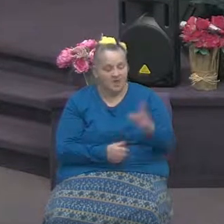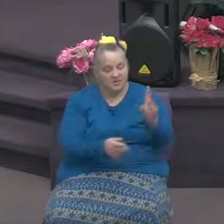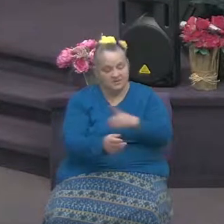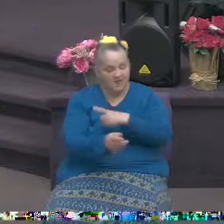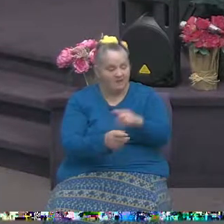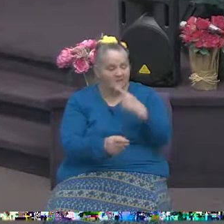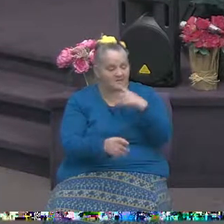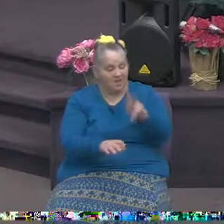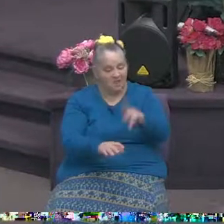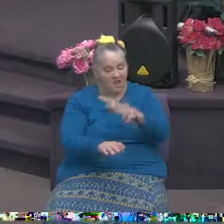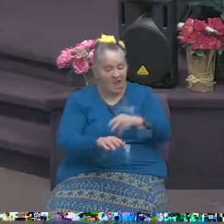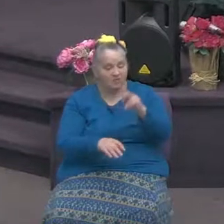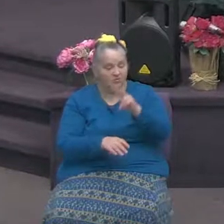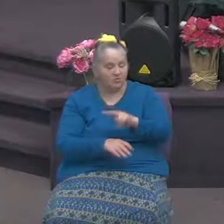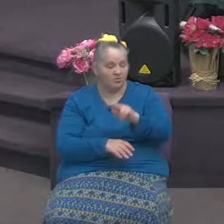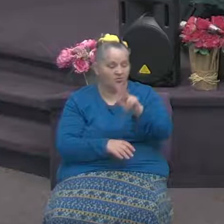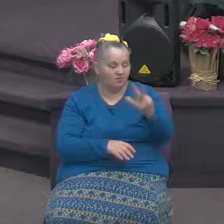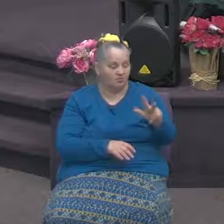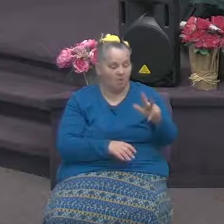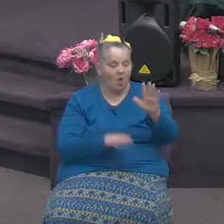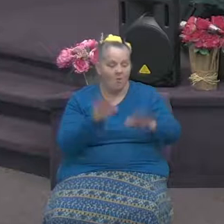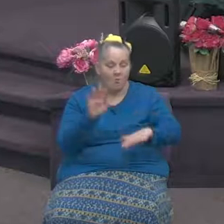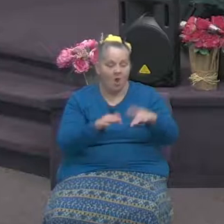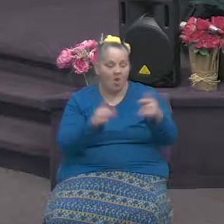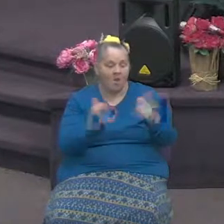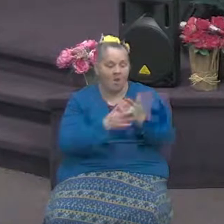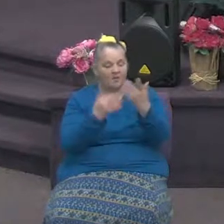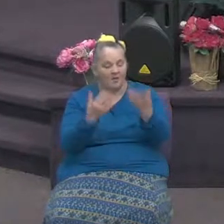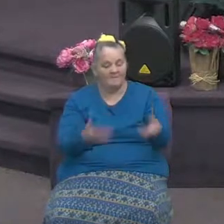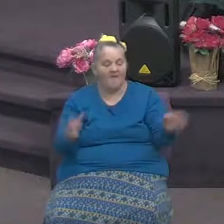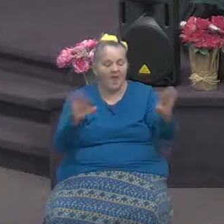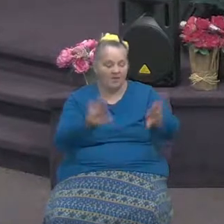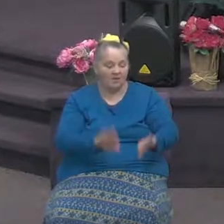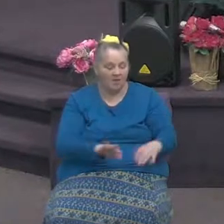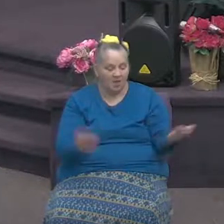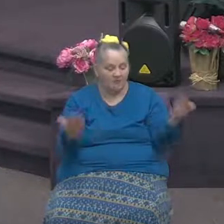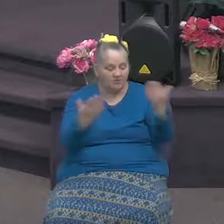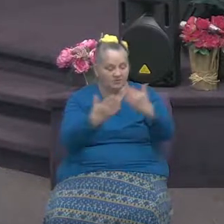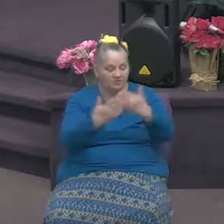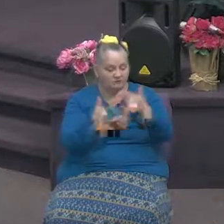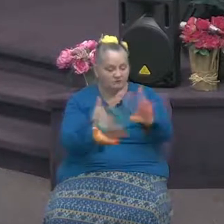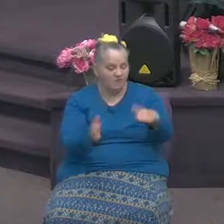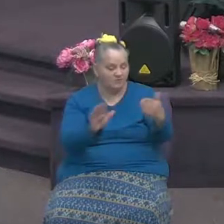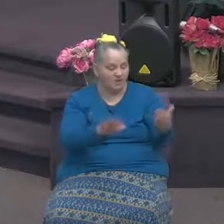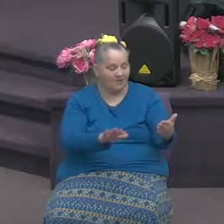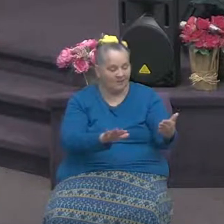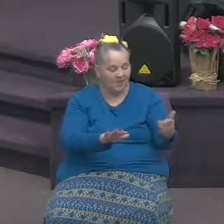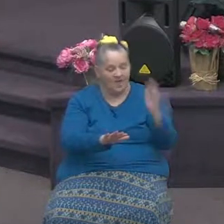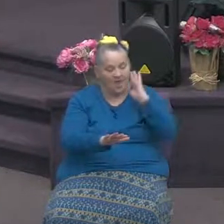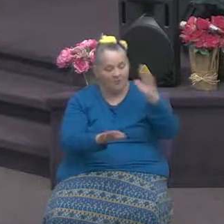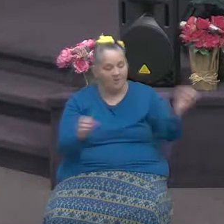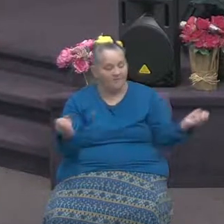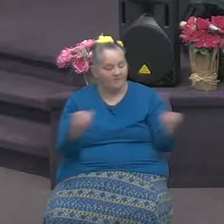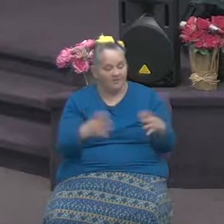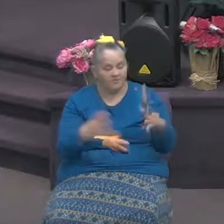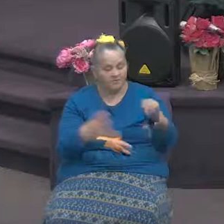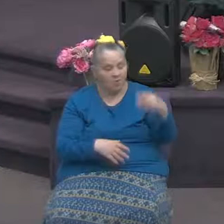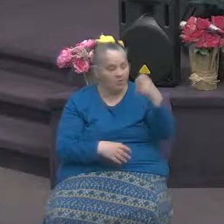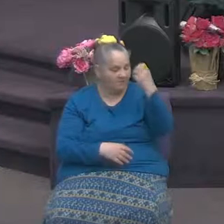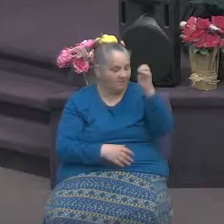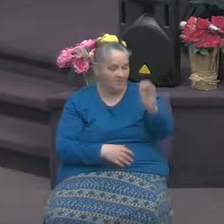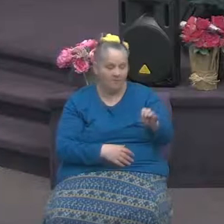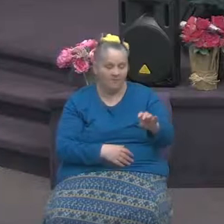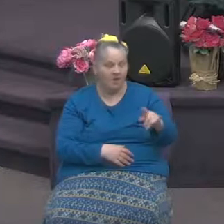David said in Psalms 23, yea, though I walk through the valley of the shadow of death, I will fear